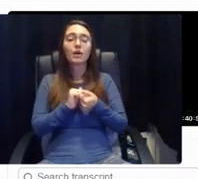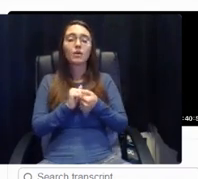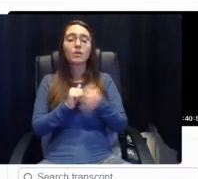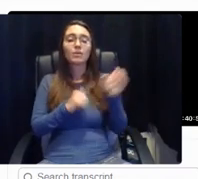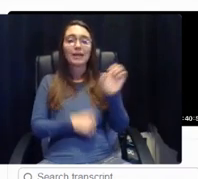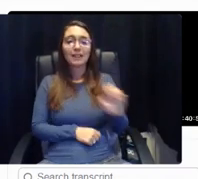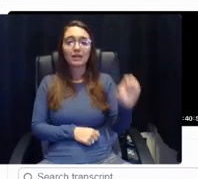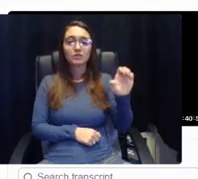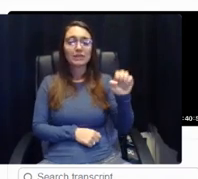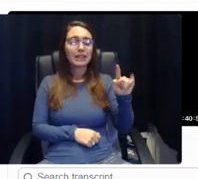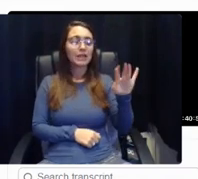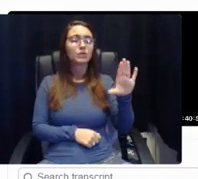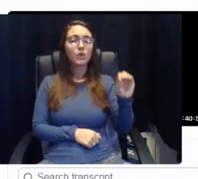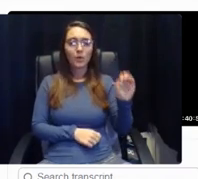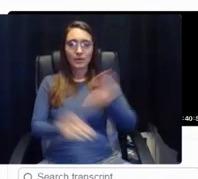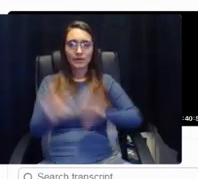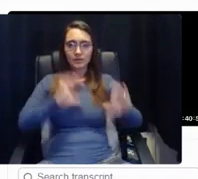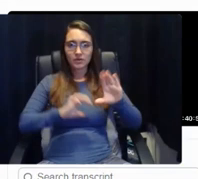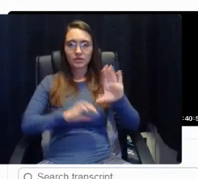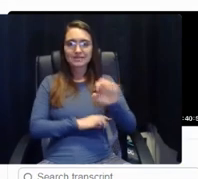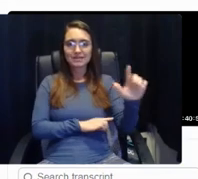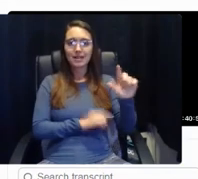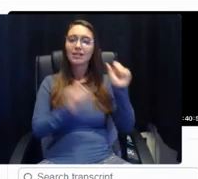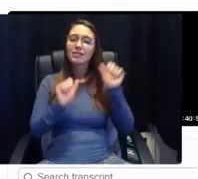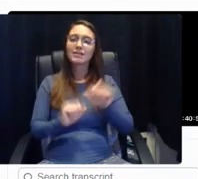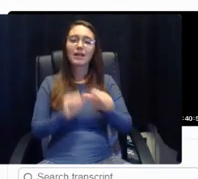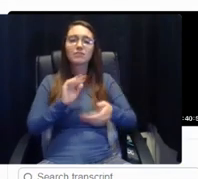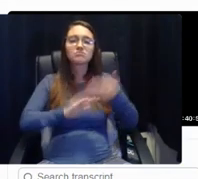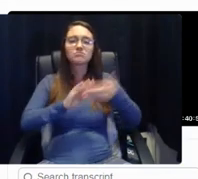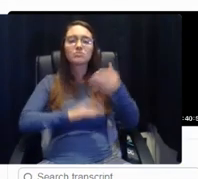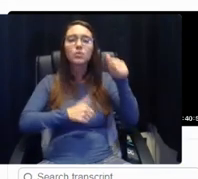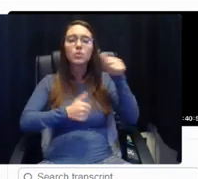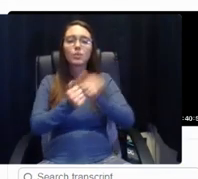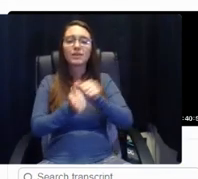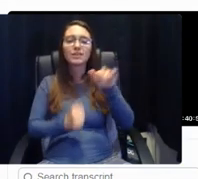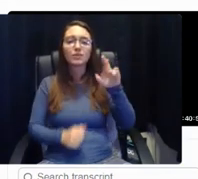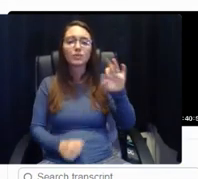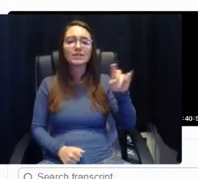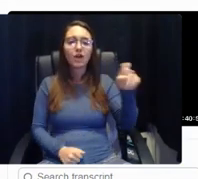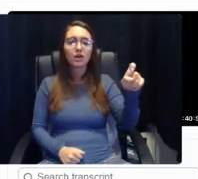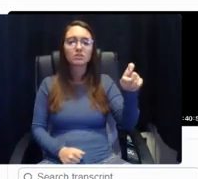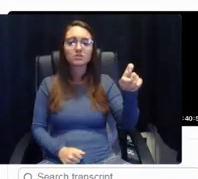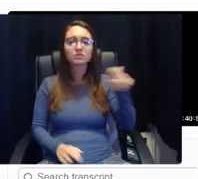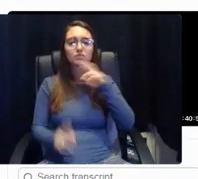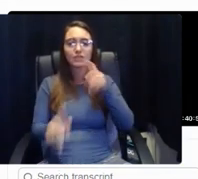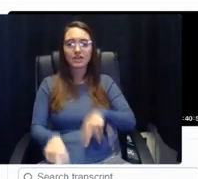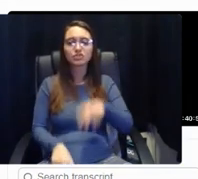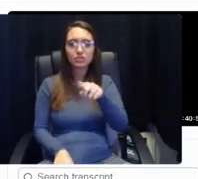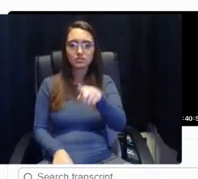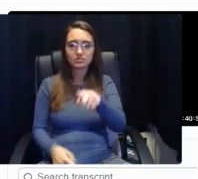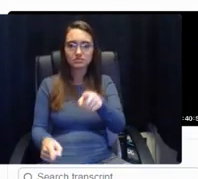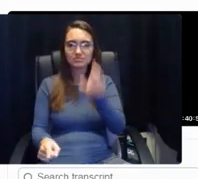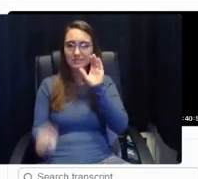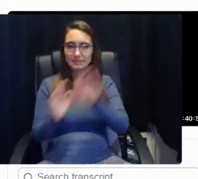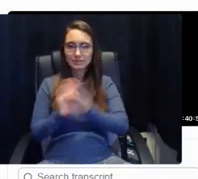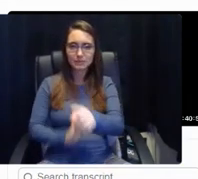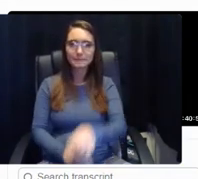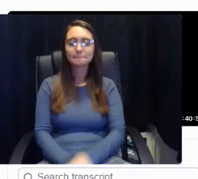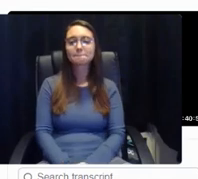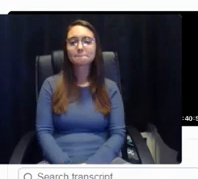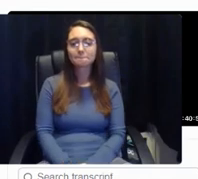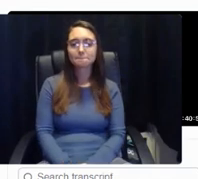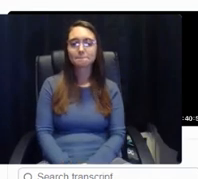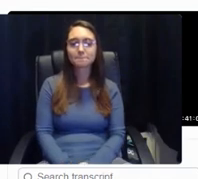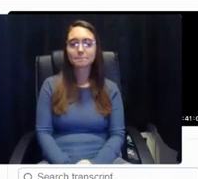electrochemical cell can operate with a redox reaction like this. So here we have a redox reaction. It